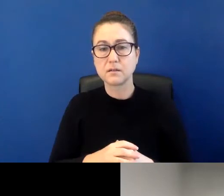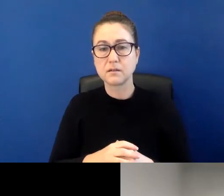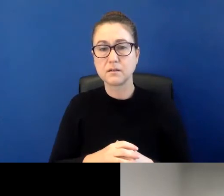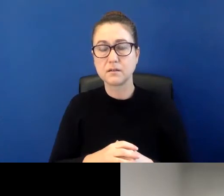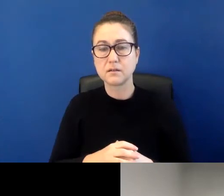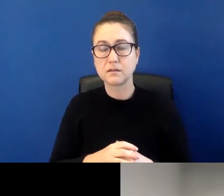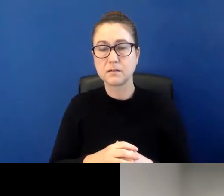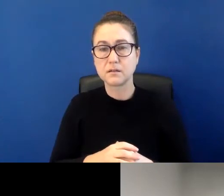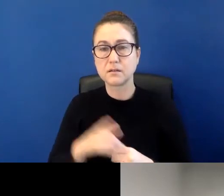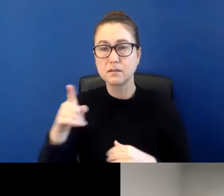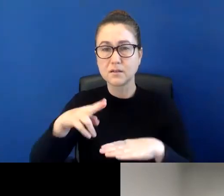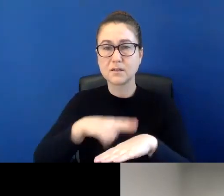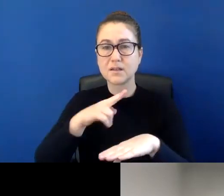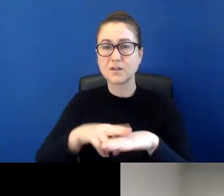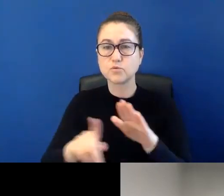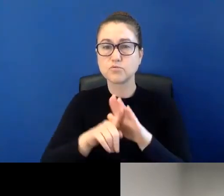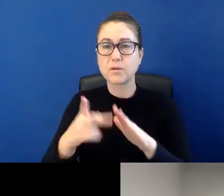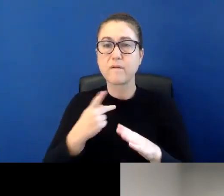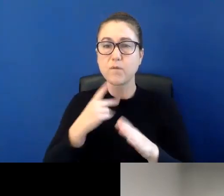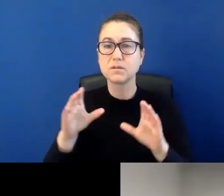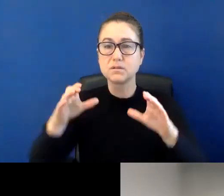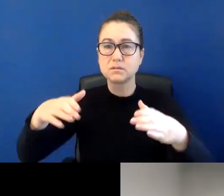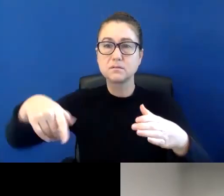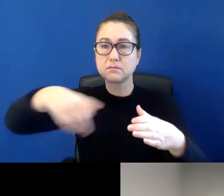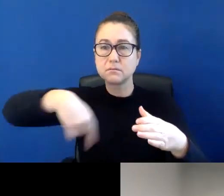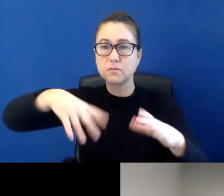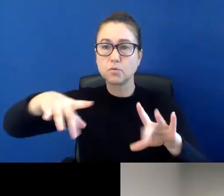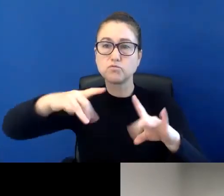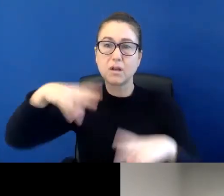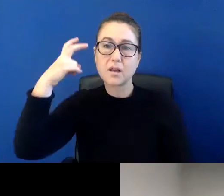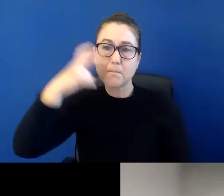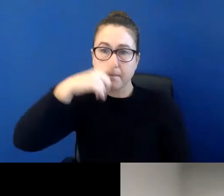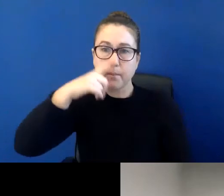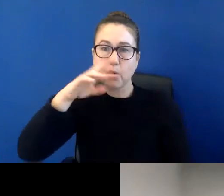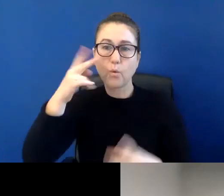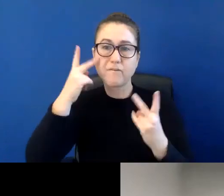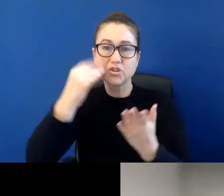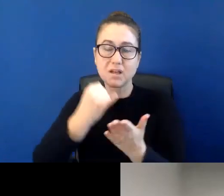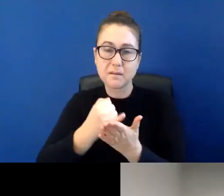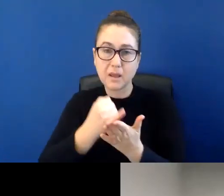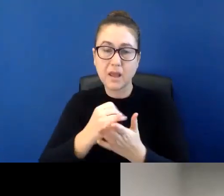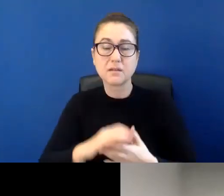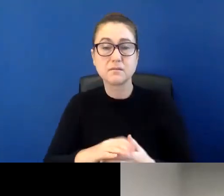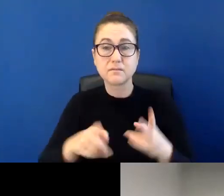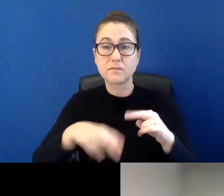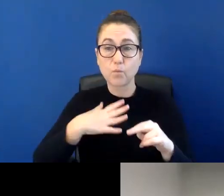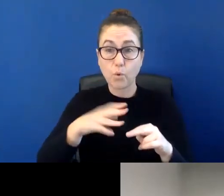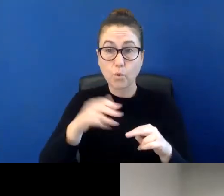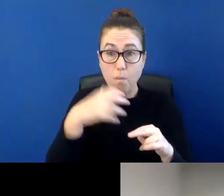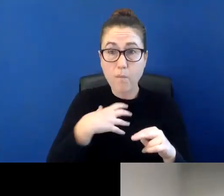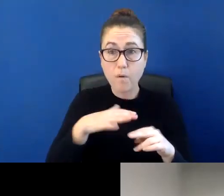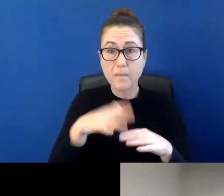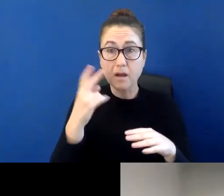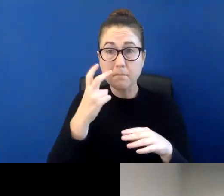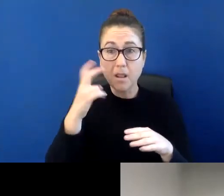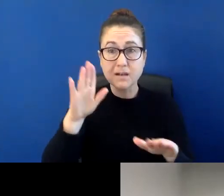This is the national representative voice for Australians who are blind or vision impaired. To find out more about Blind Citizens Australia work,